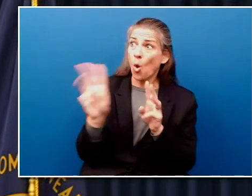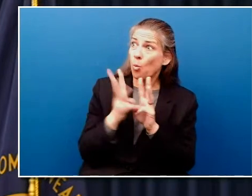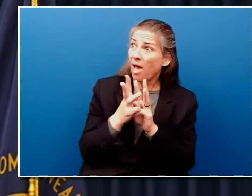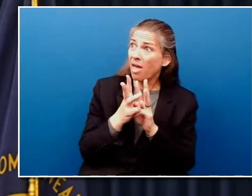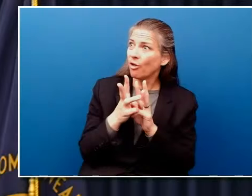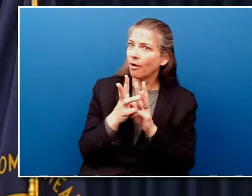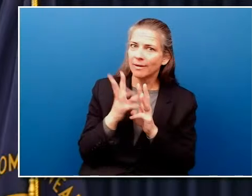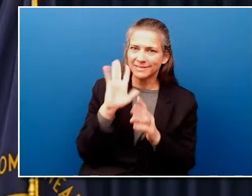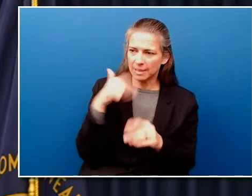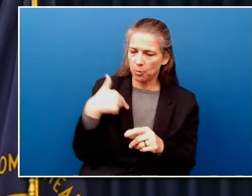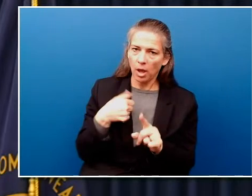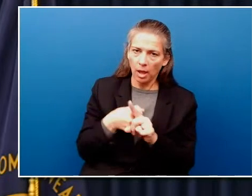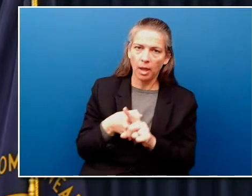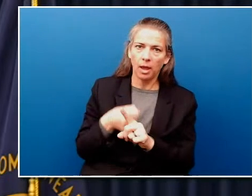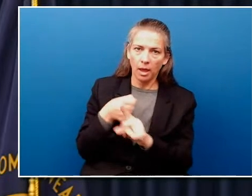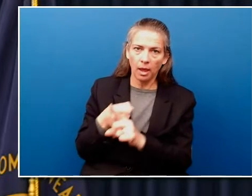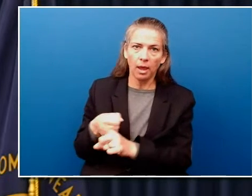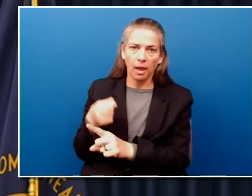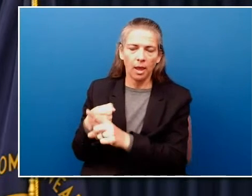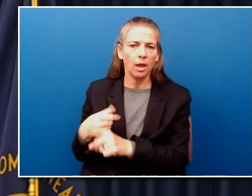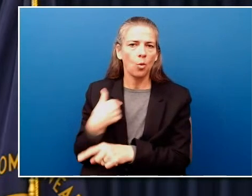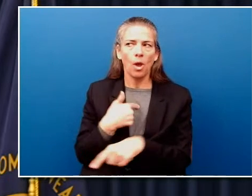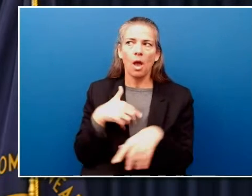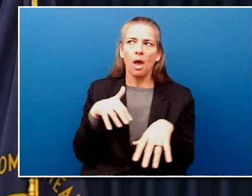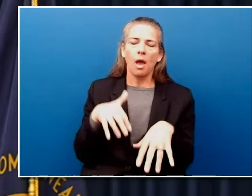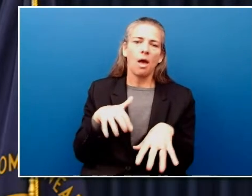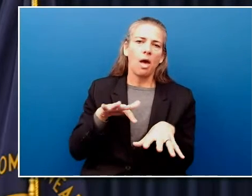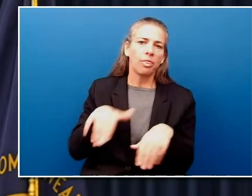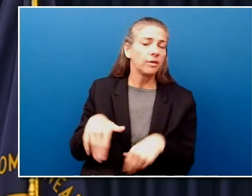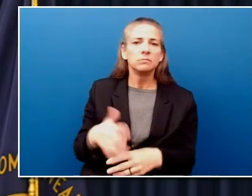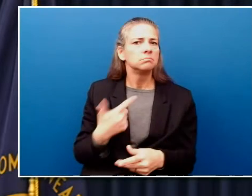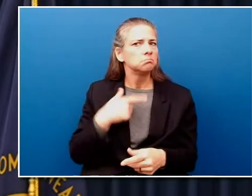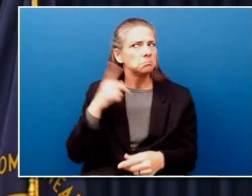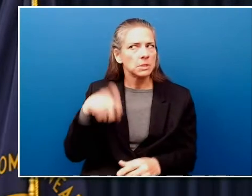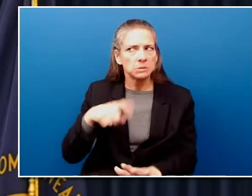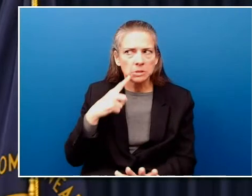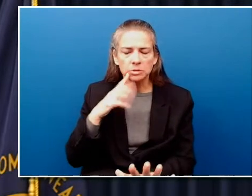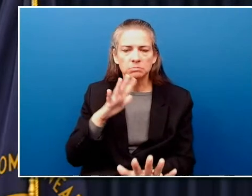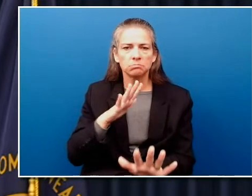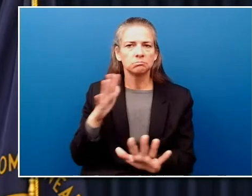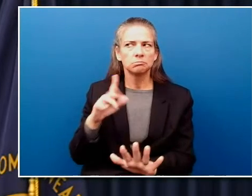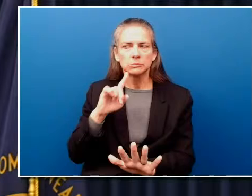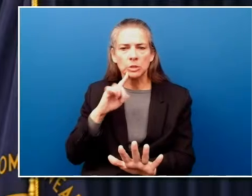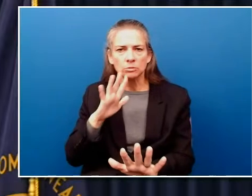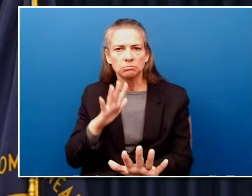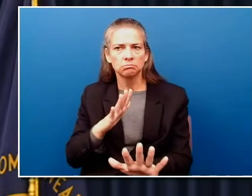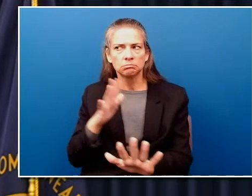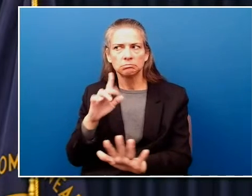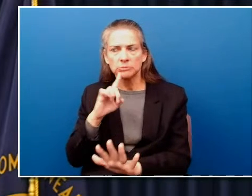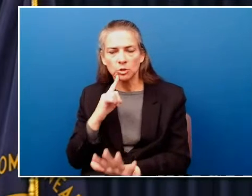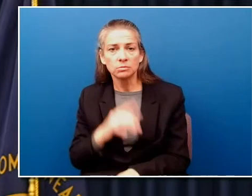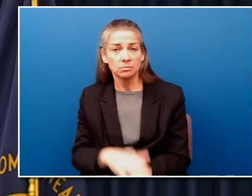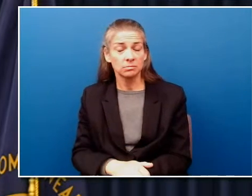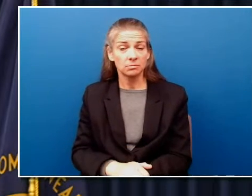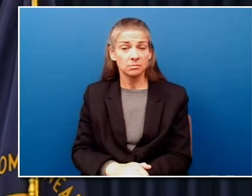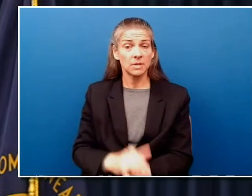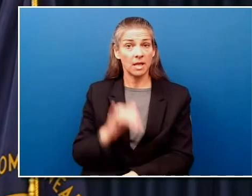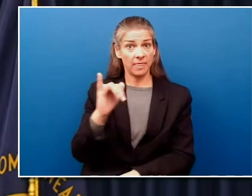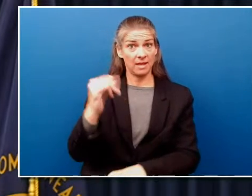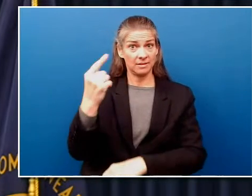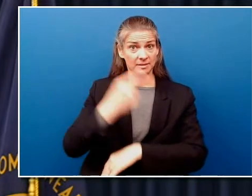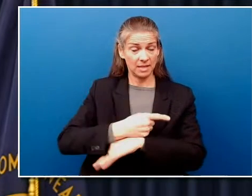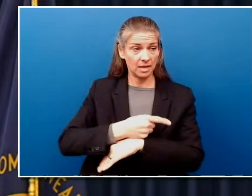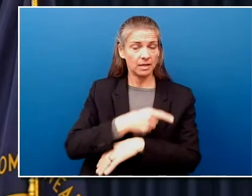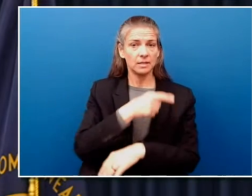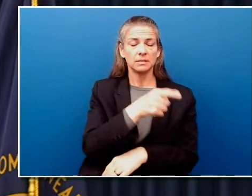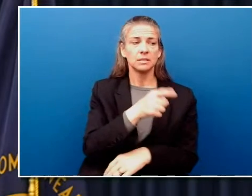months. We've got to take every single one seriously. We let our employees out early that day in between the two rounds